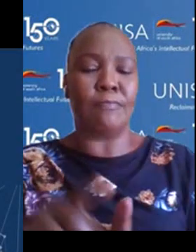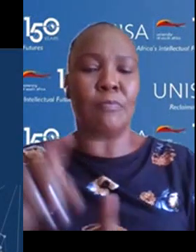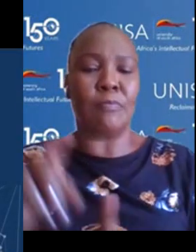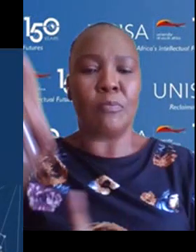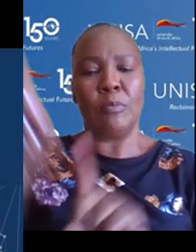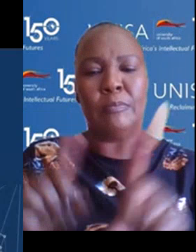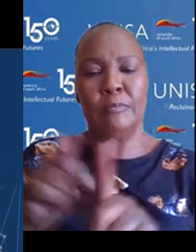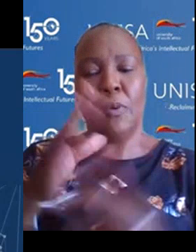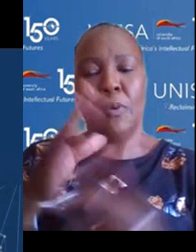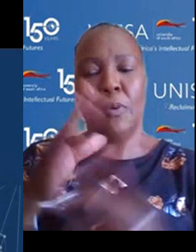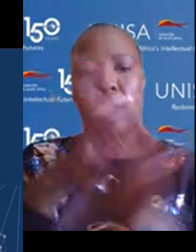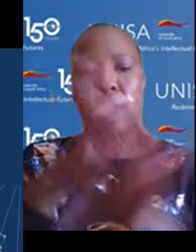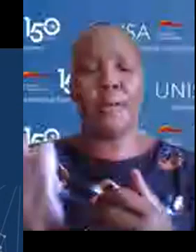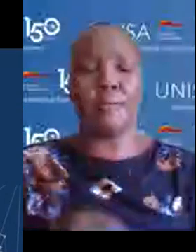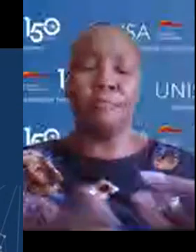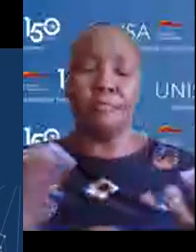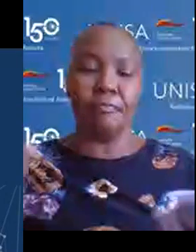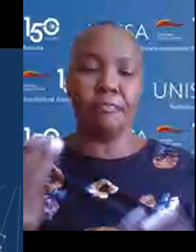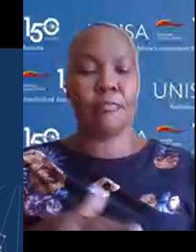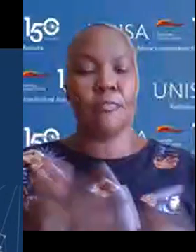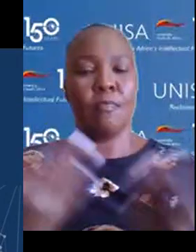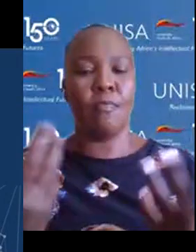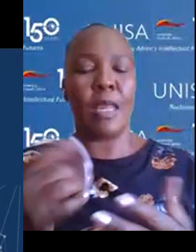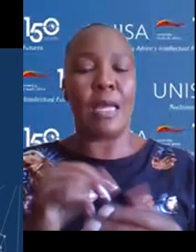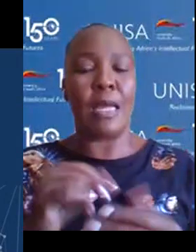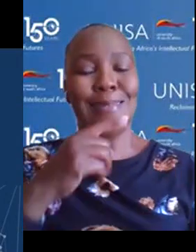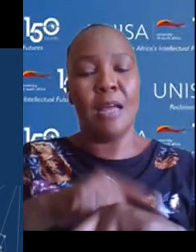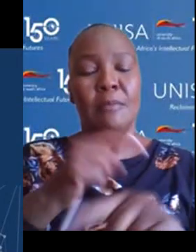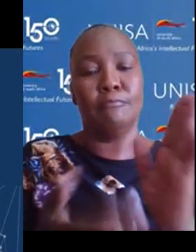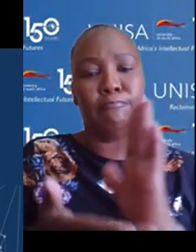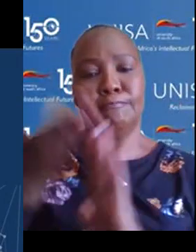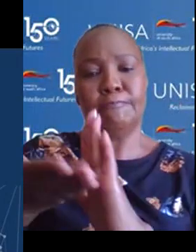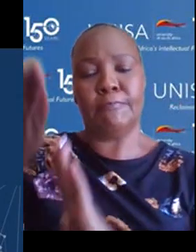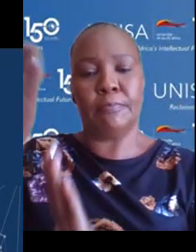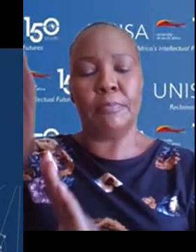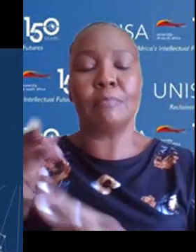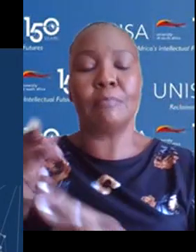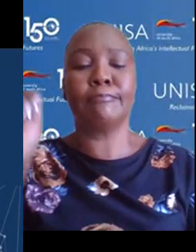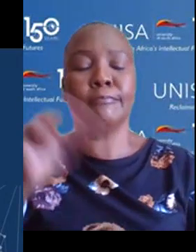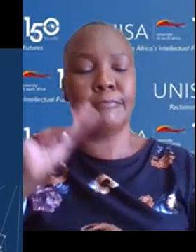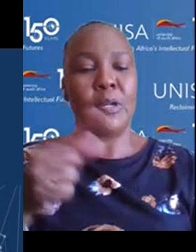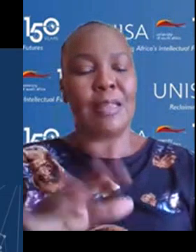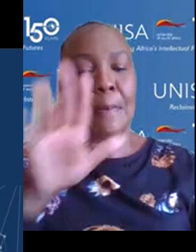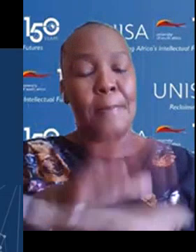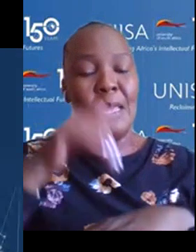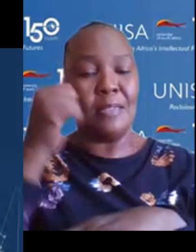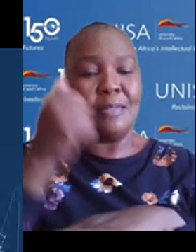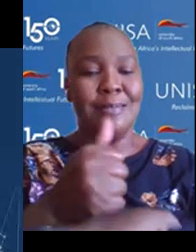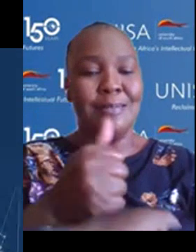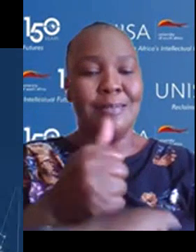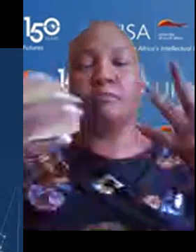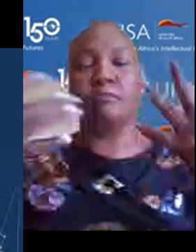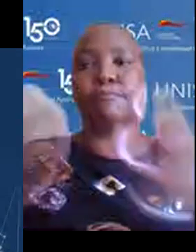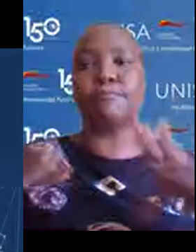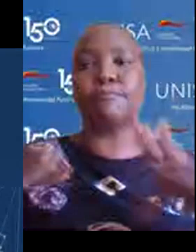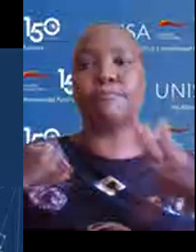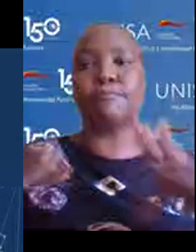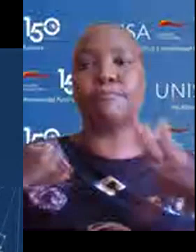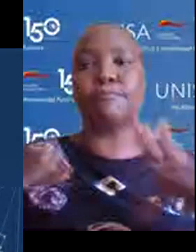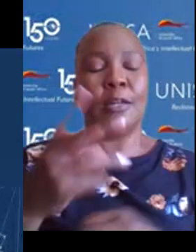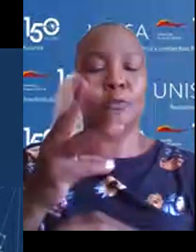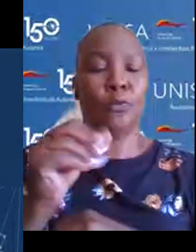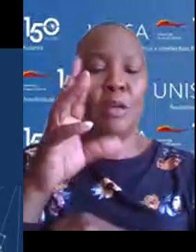anymore. So then I think it's time to upgrade. So yes, so this is basically the importance of the hardware. So the hardware is going to